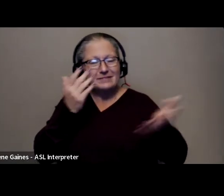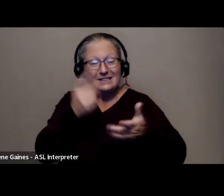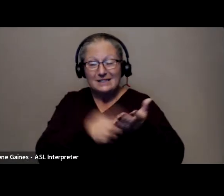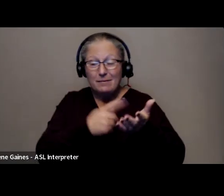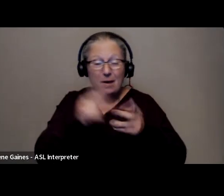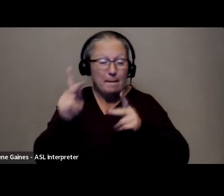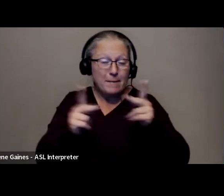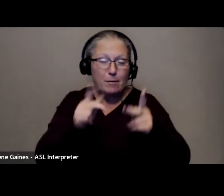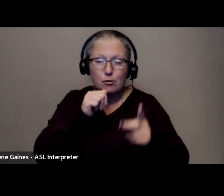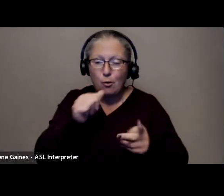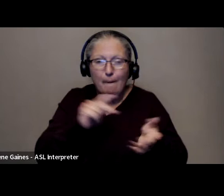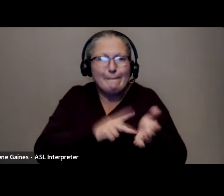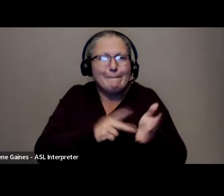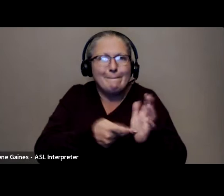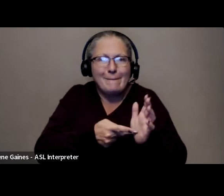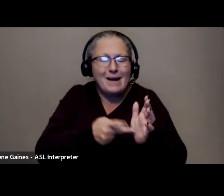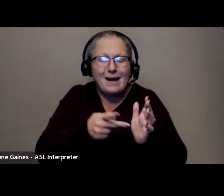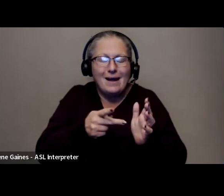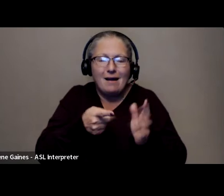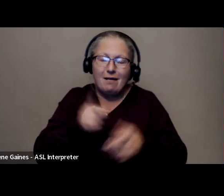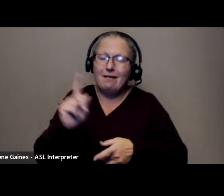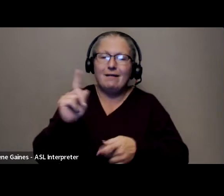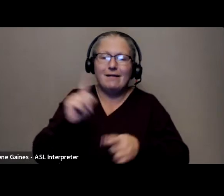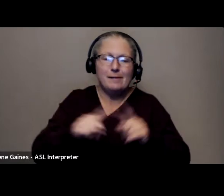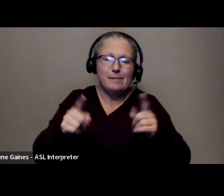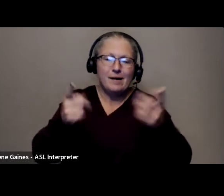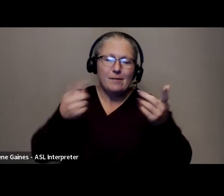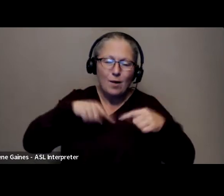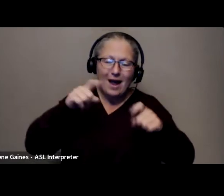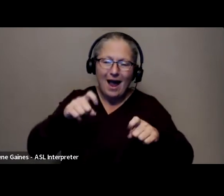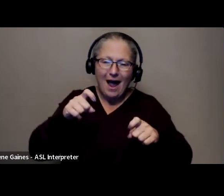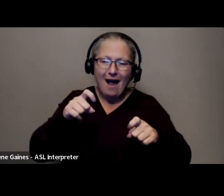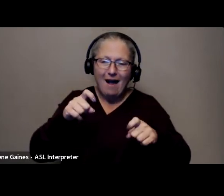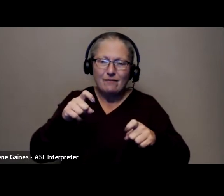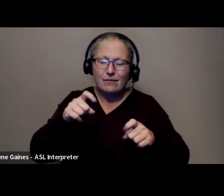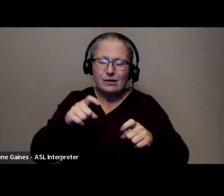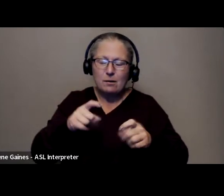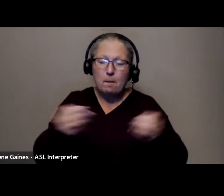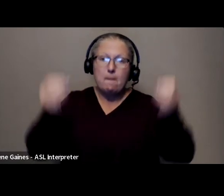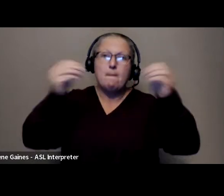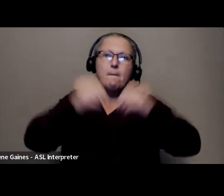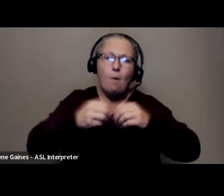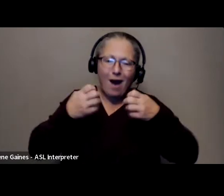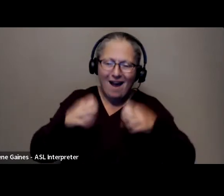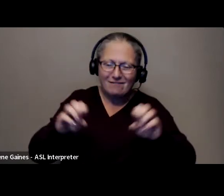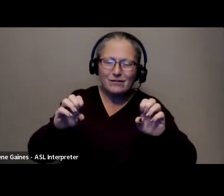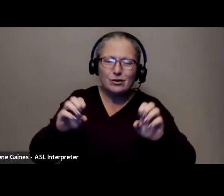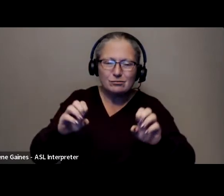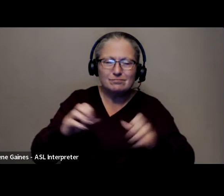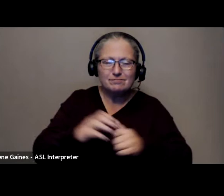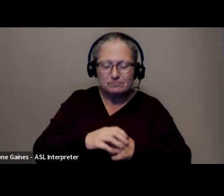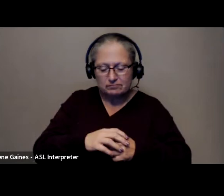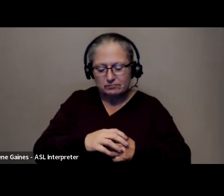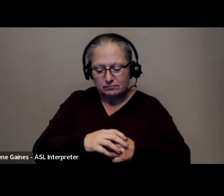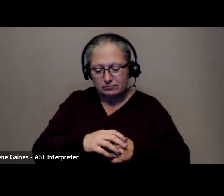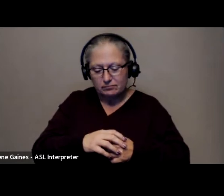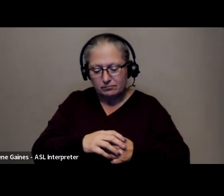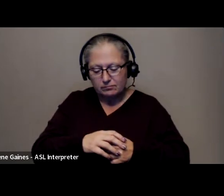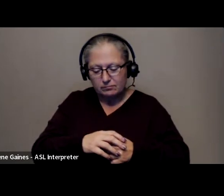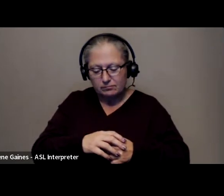sometimes people don't mean it. And I guess we just have to redouble our efforts in terms